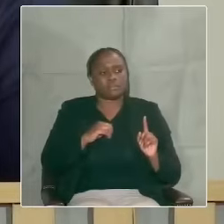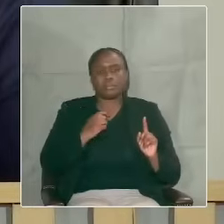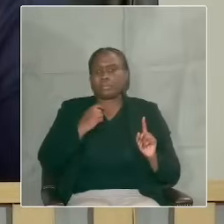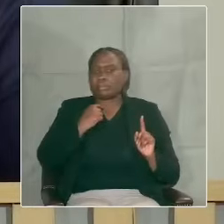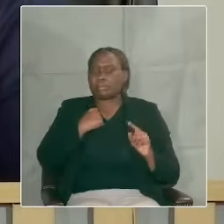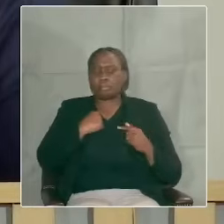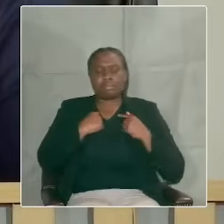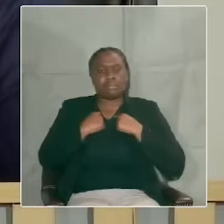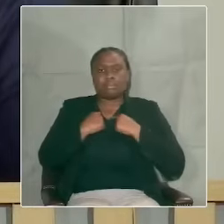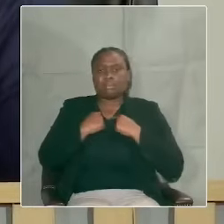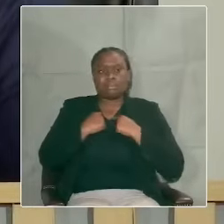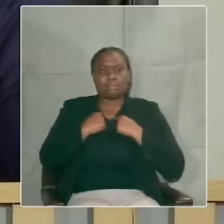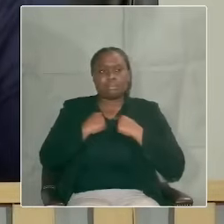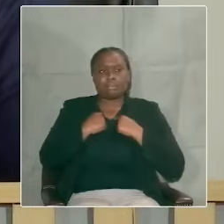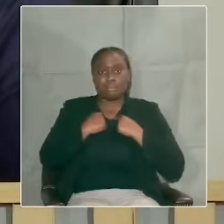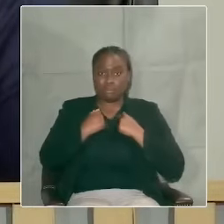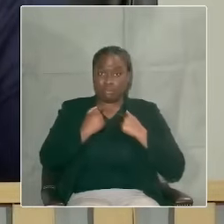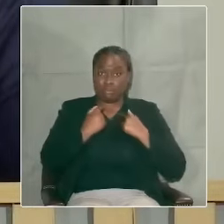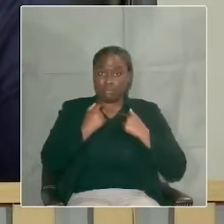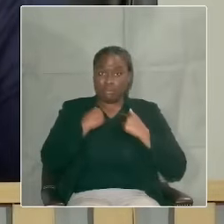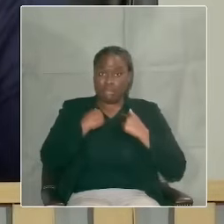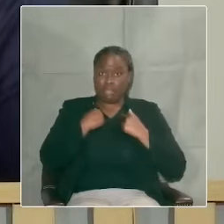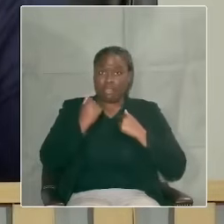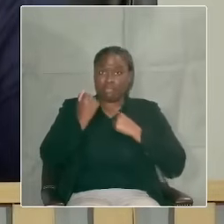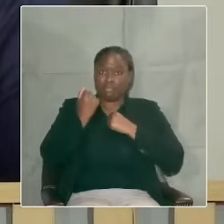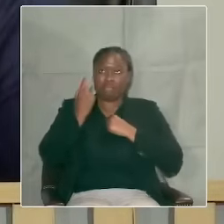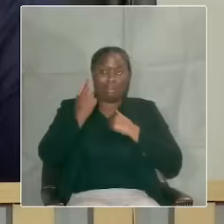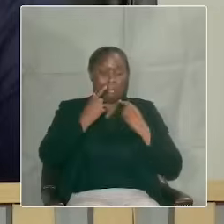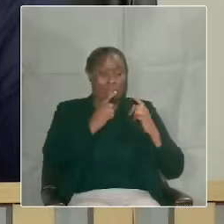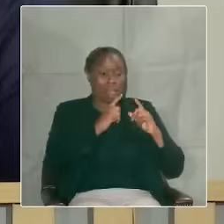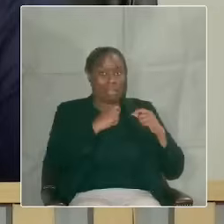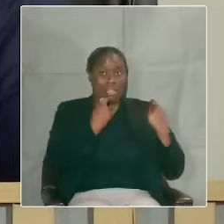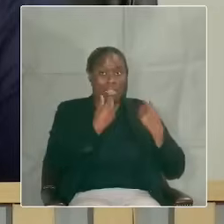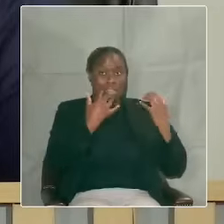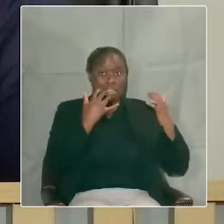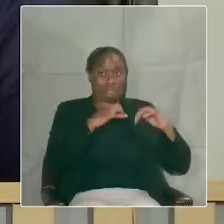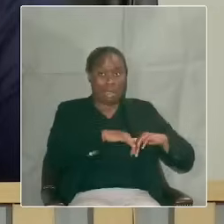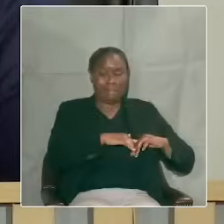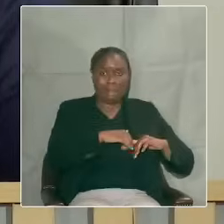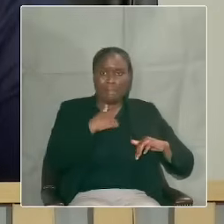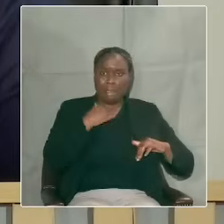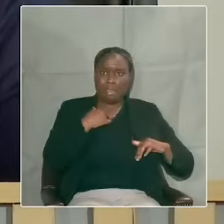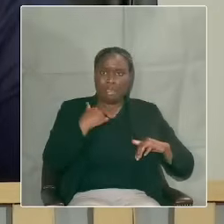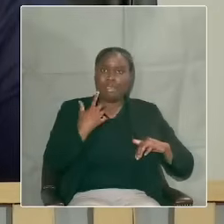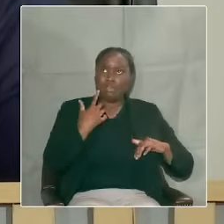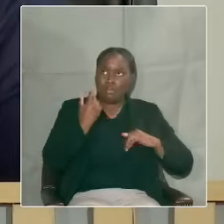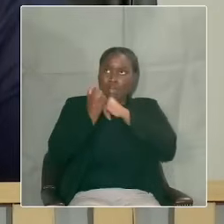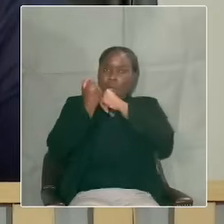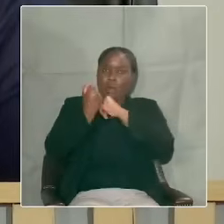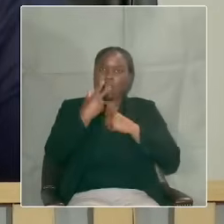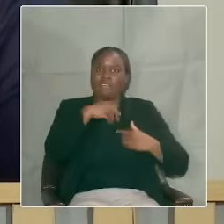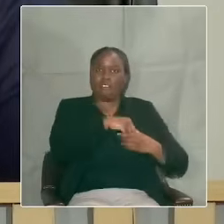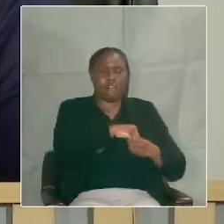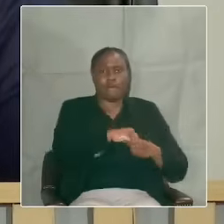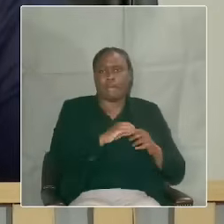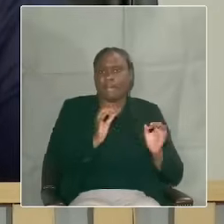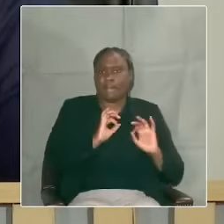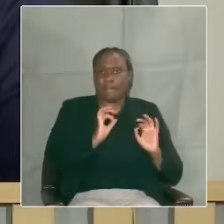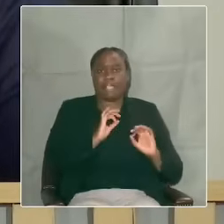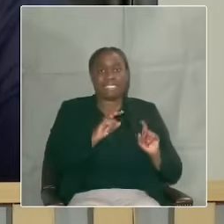I had nothing to do with the disbandment, and I informed him that the minister never sought